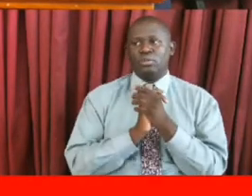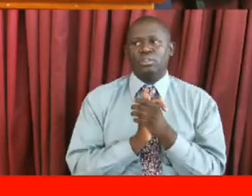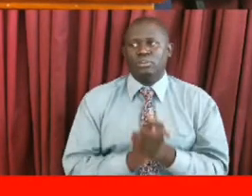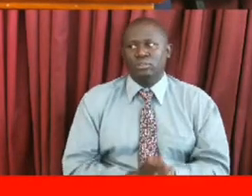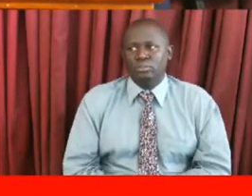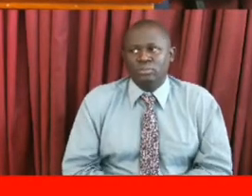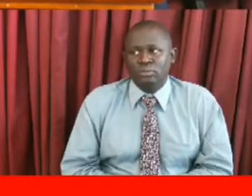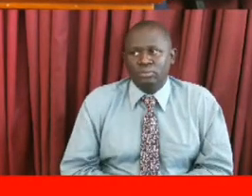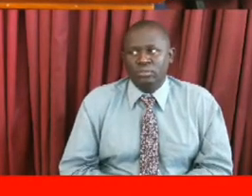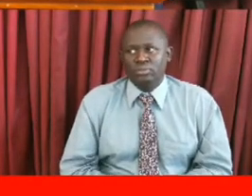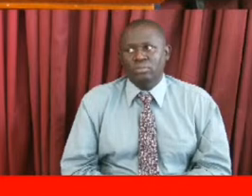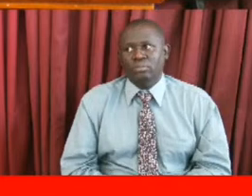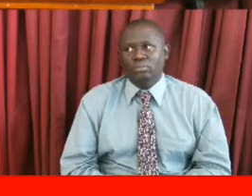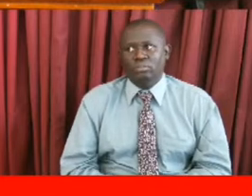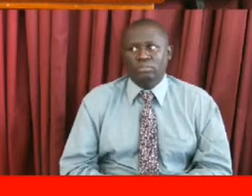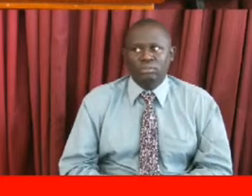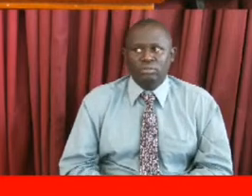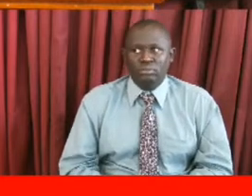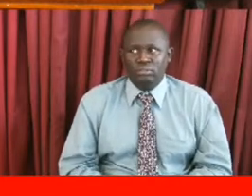with